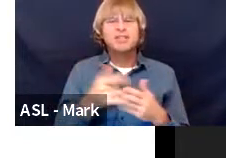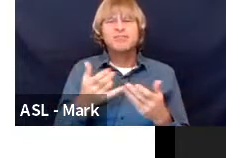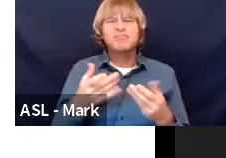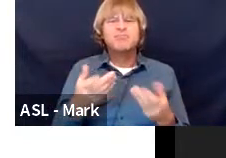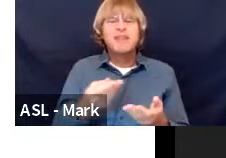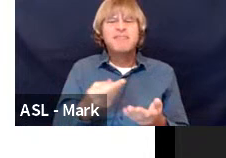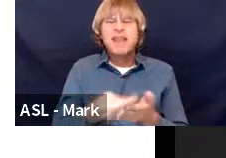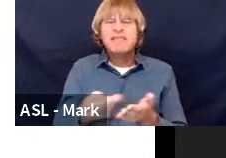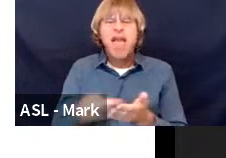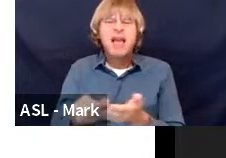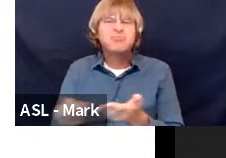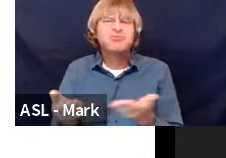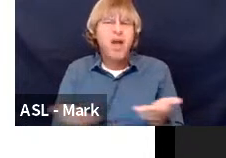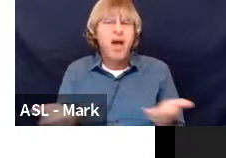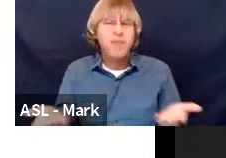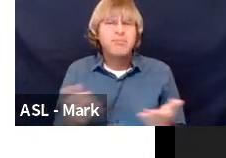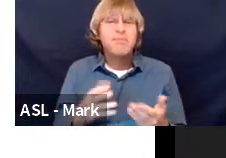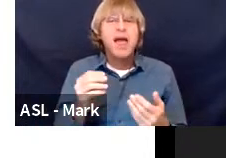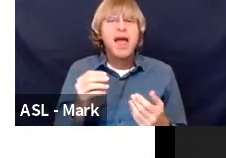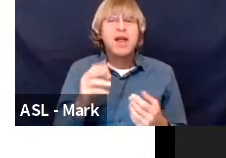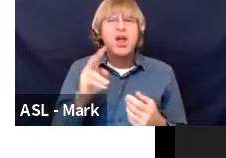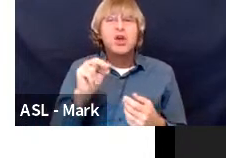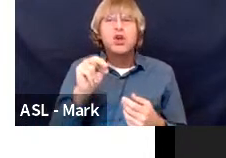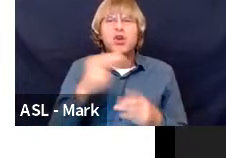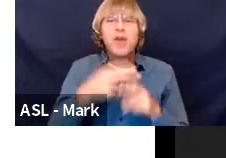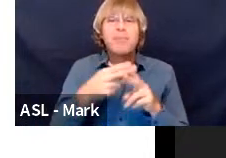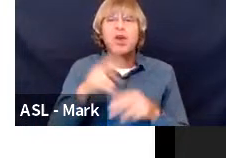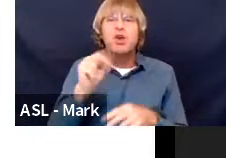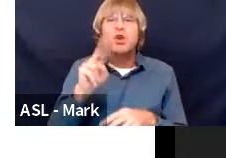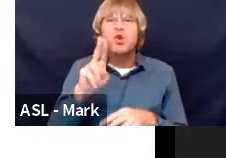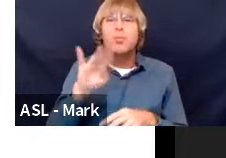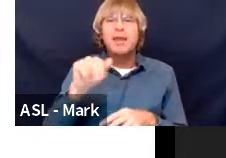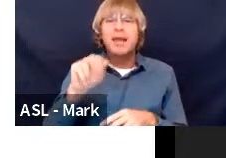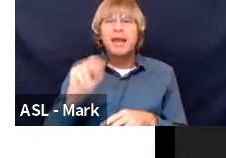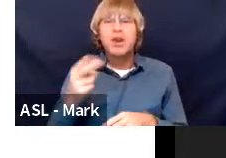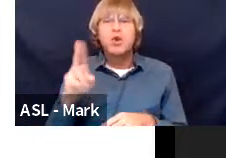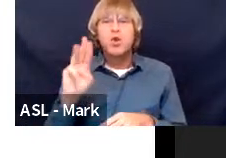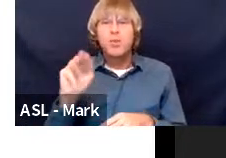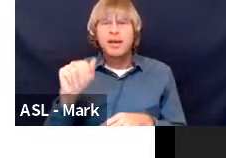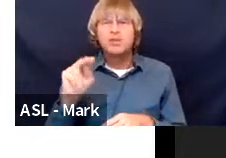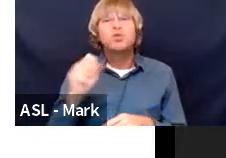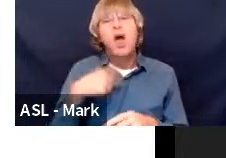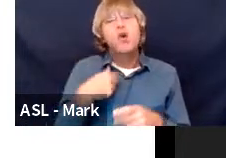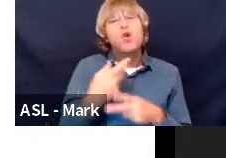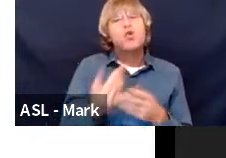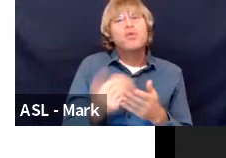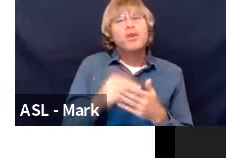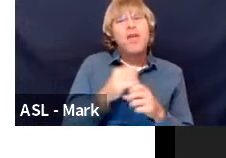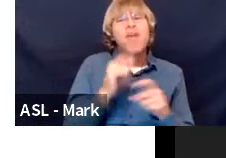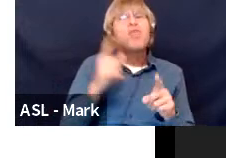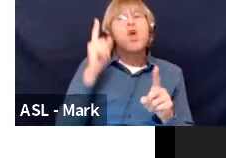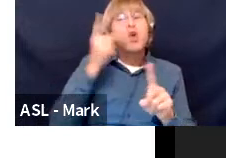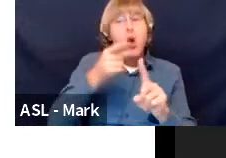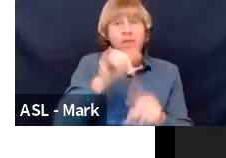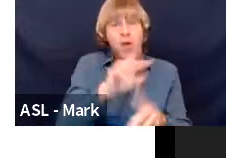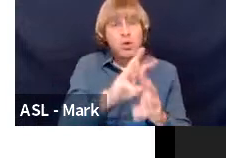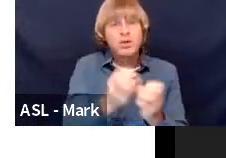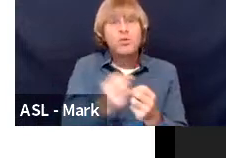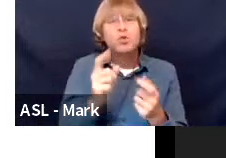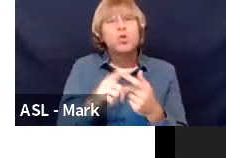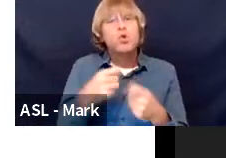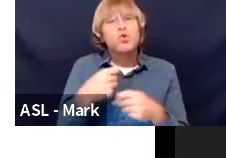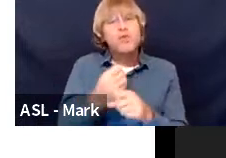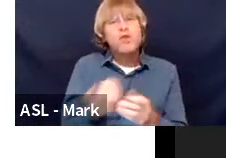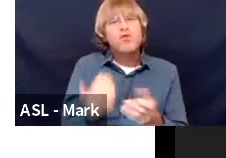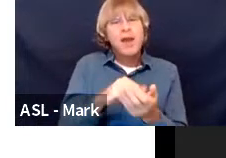will, and named Nubian Human. And so I recreated. The goal of this workshop was to